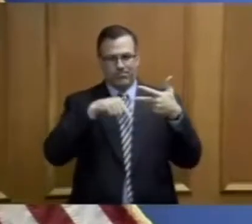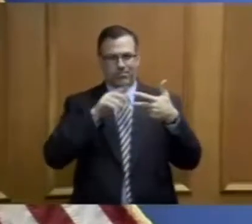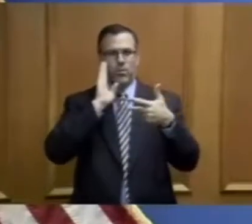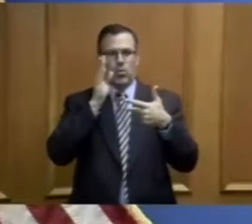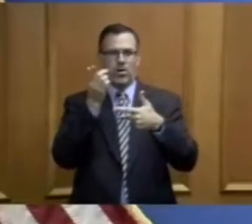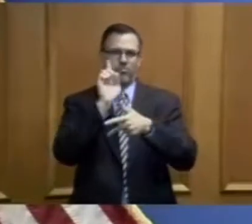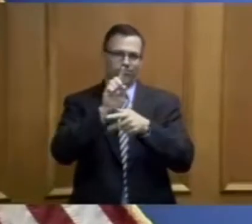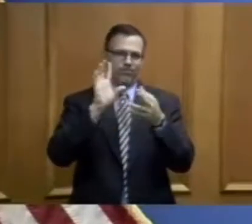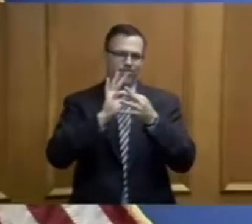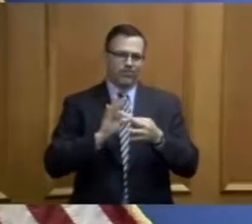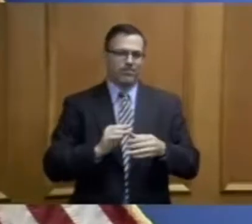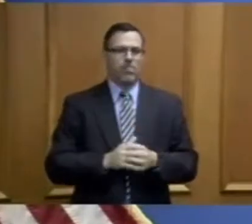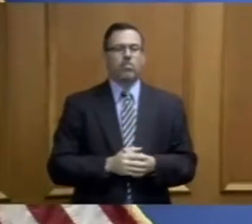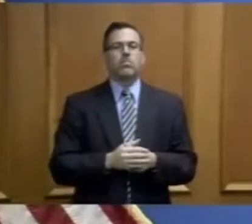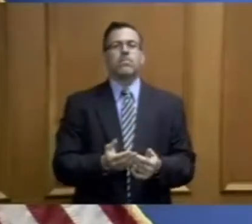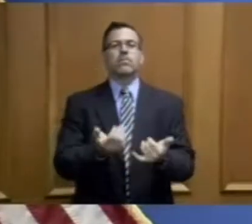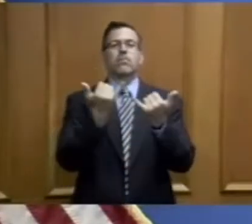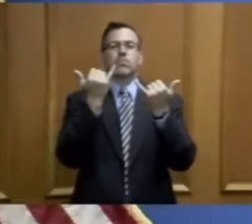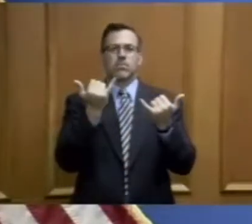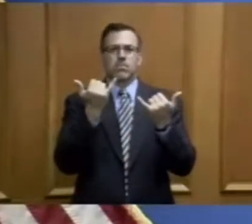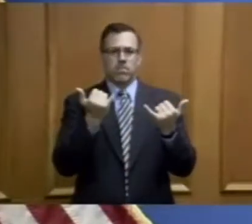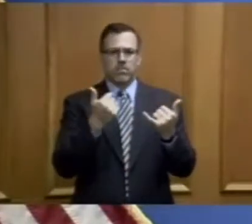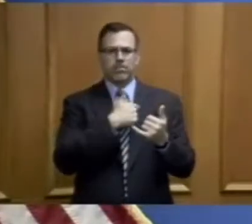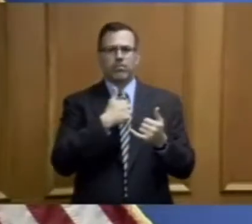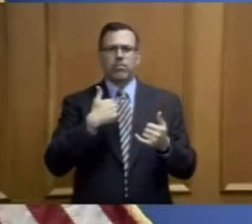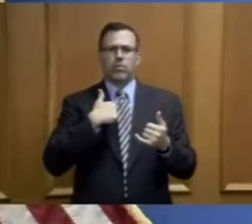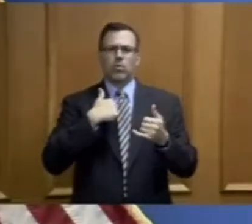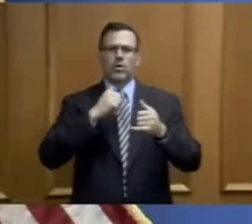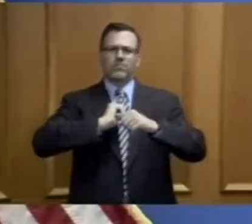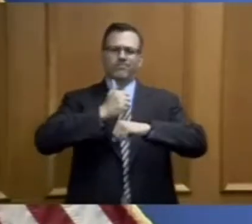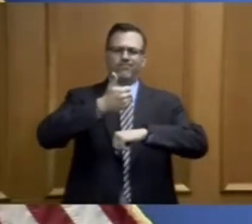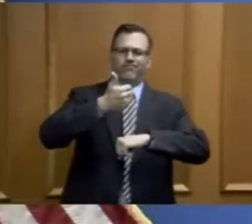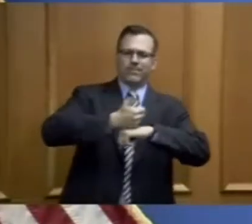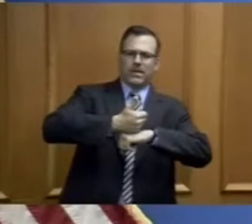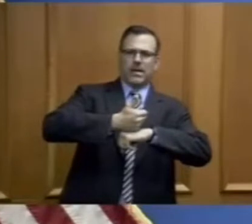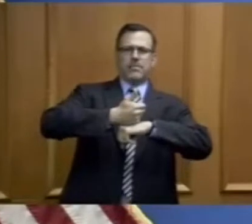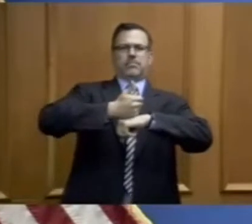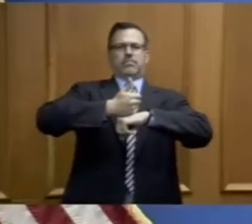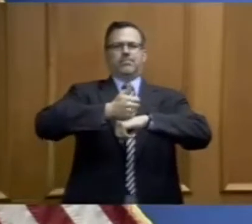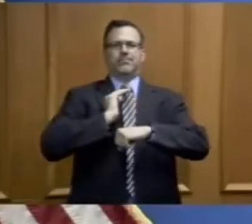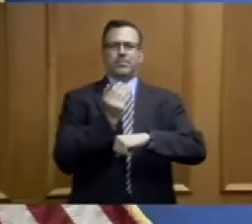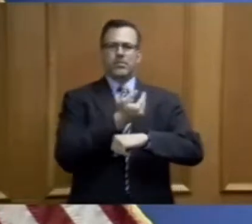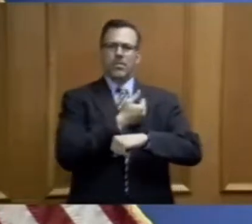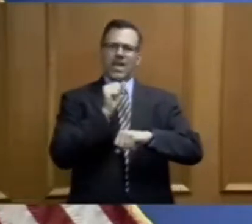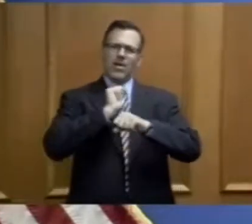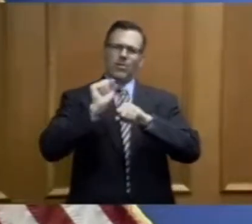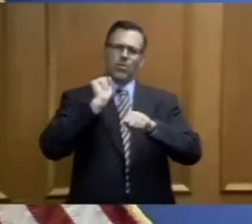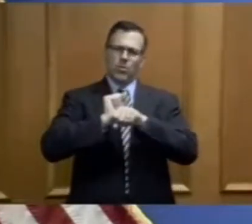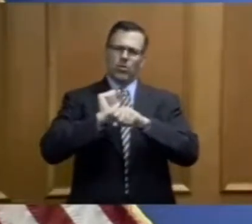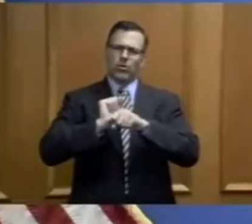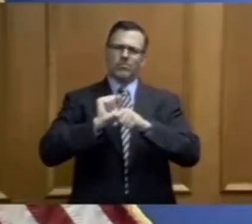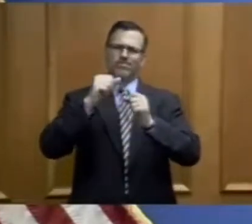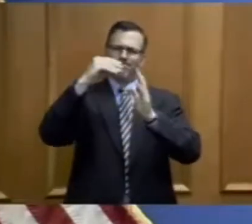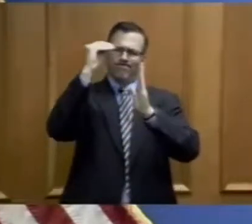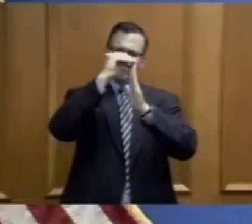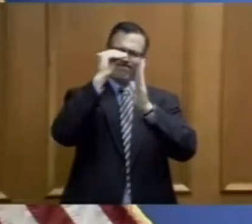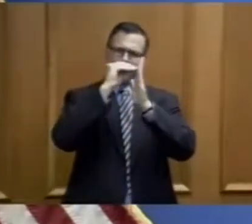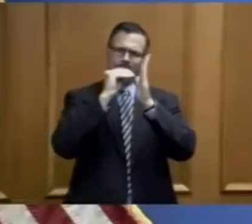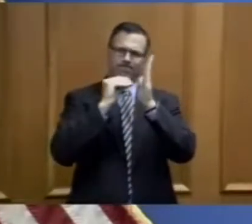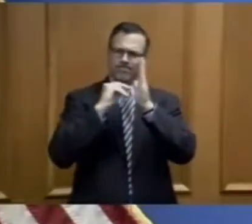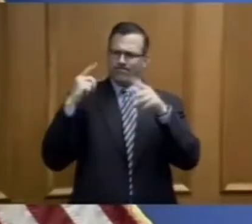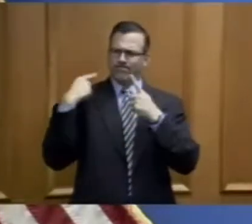Earlier today, we issued an overview of administrative actions that we've taken since January to